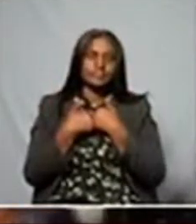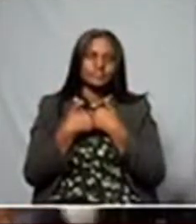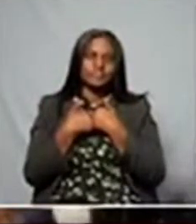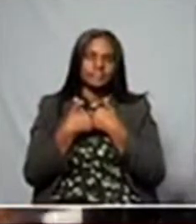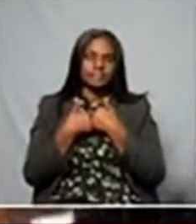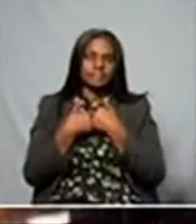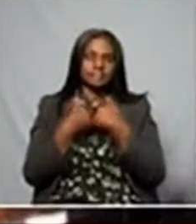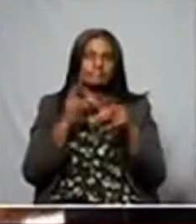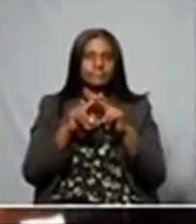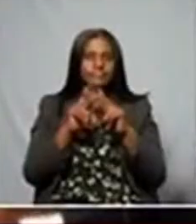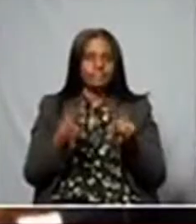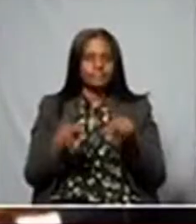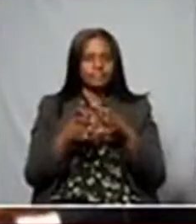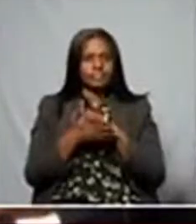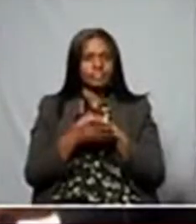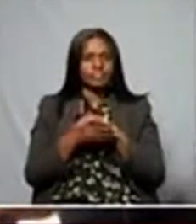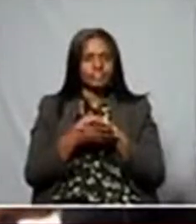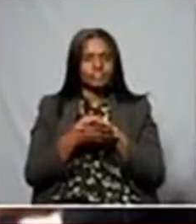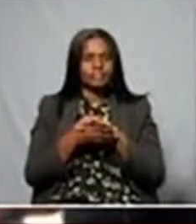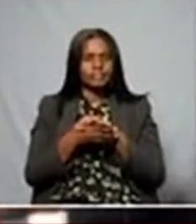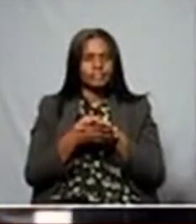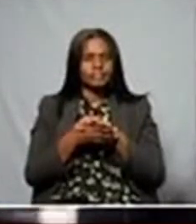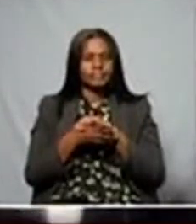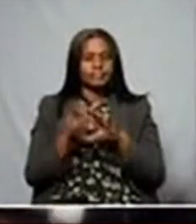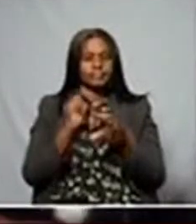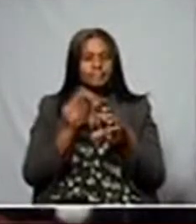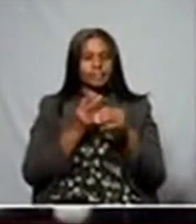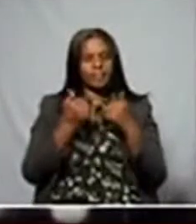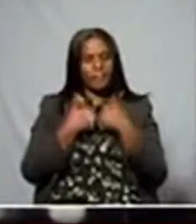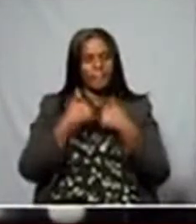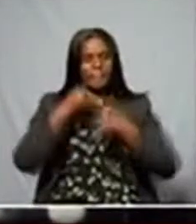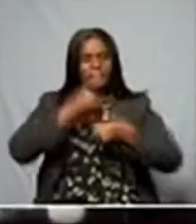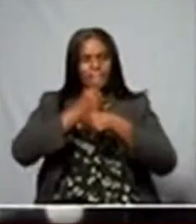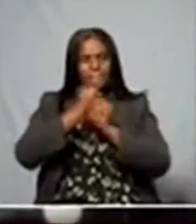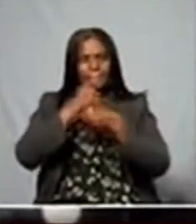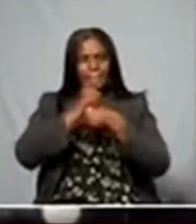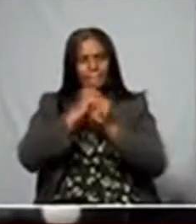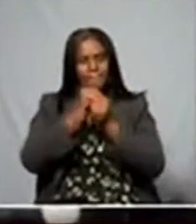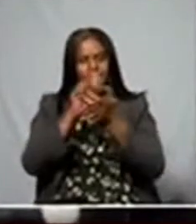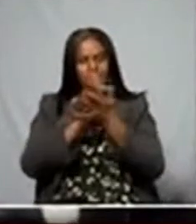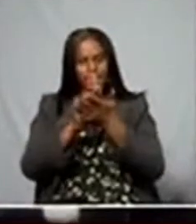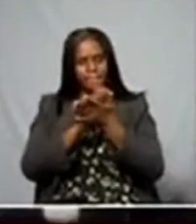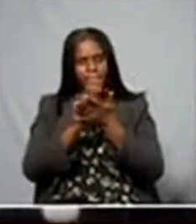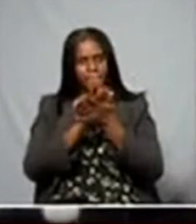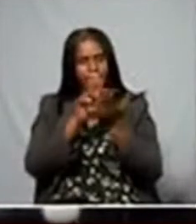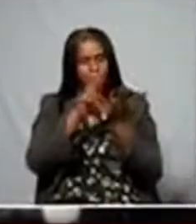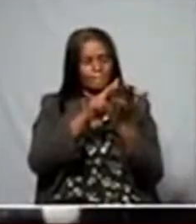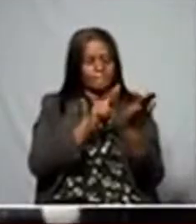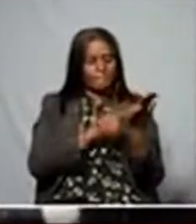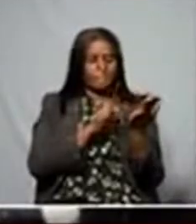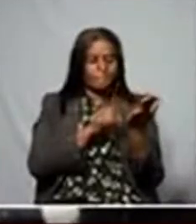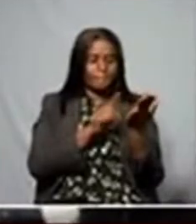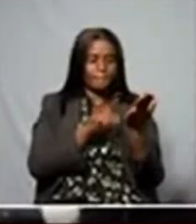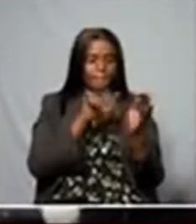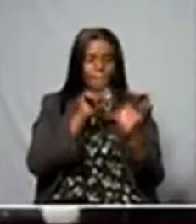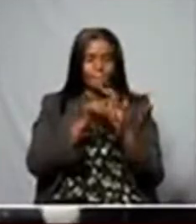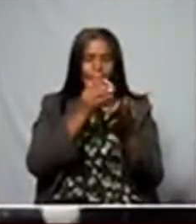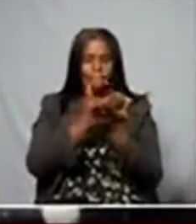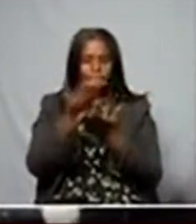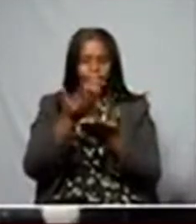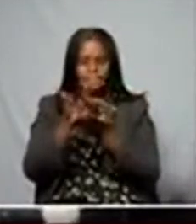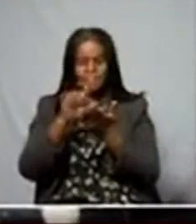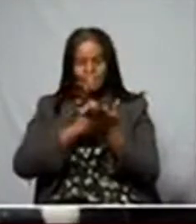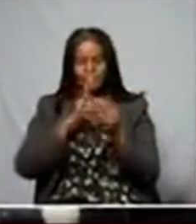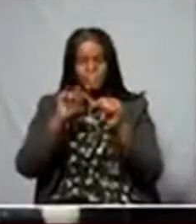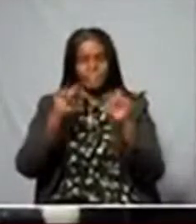Honorable Chairperson, we have to refine the rules on procurement so that we